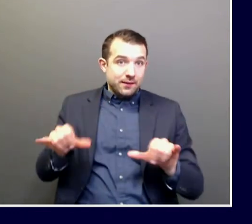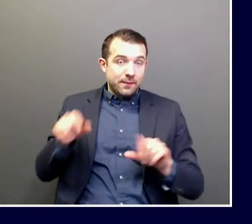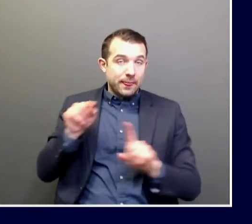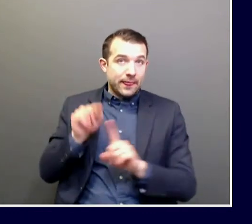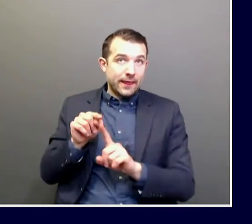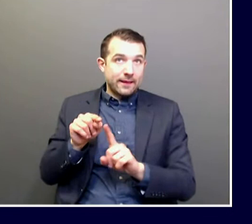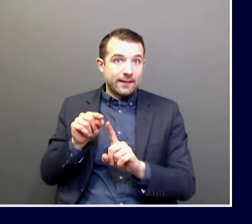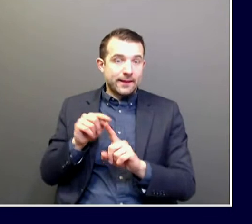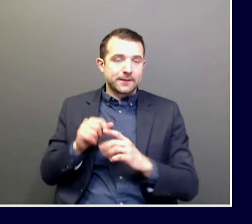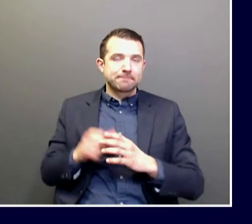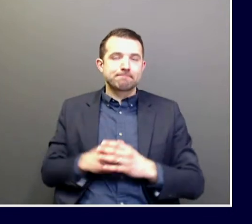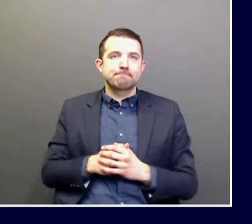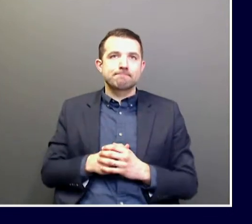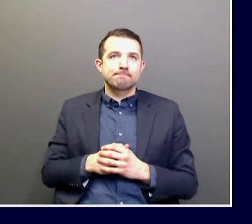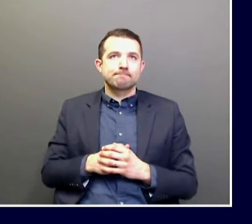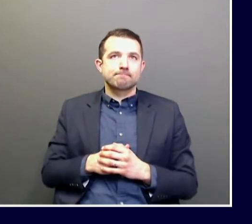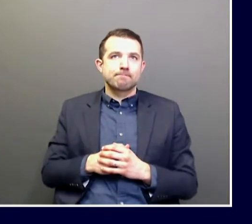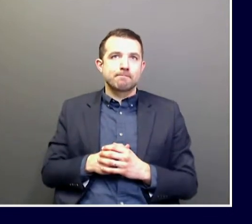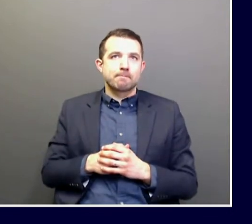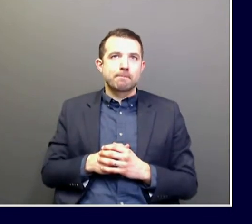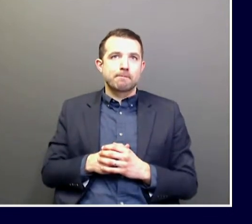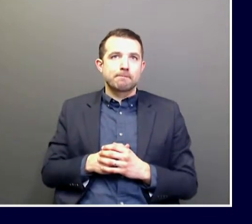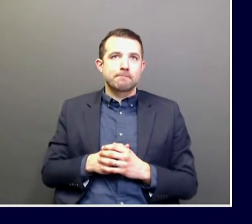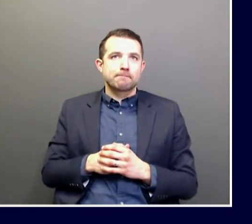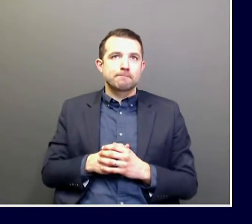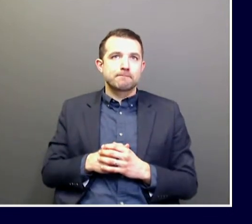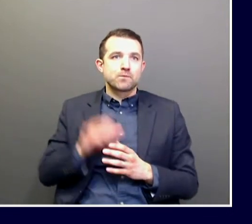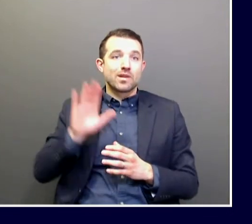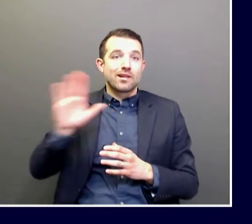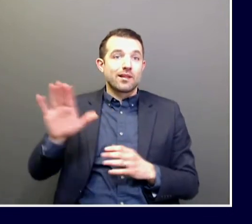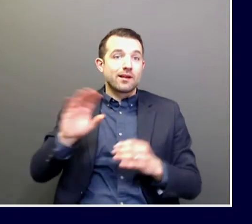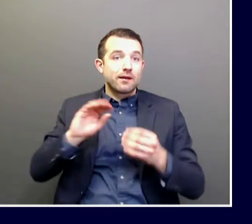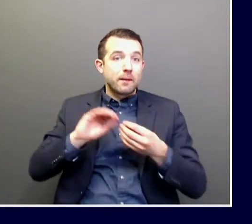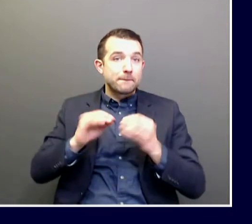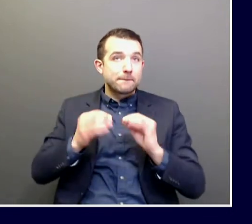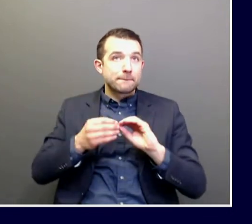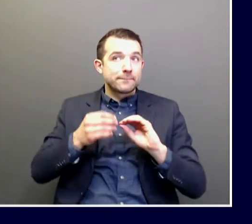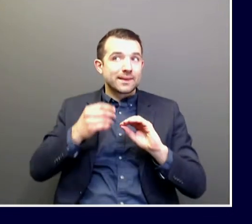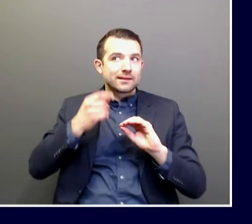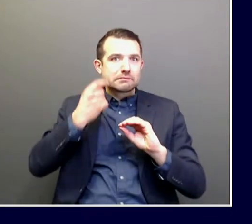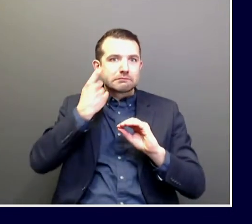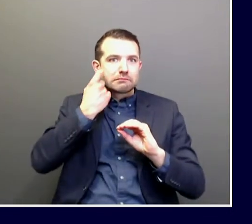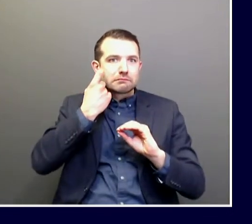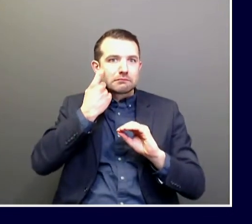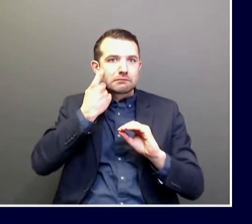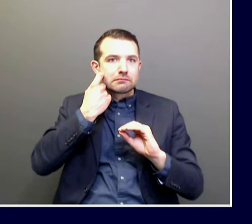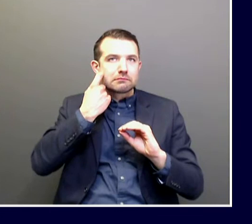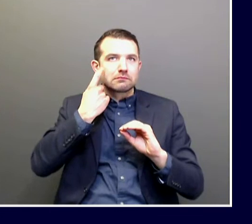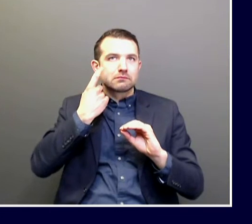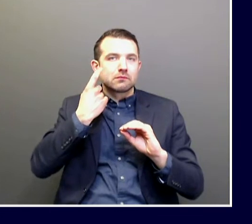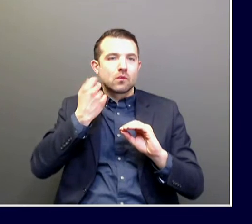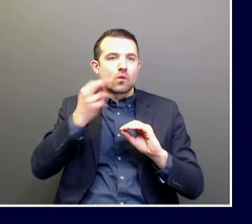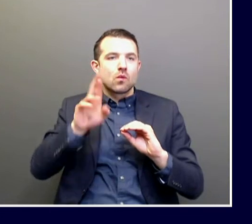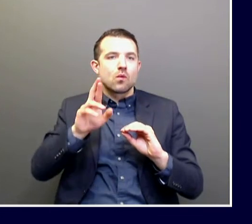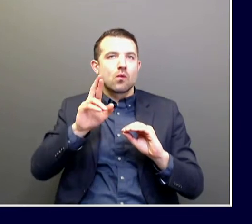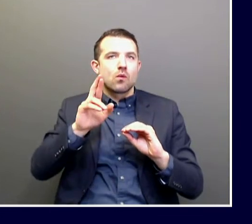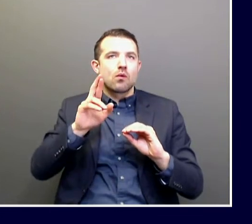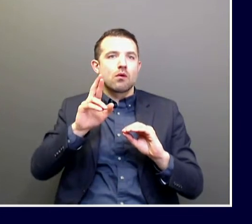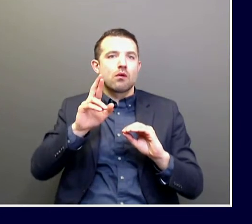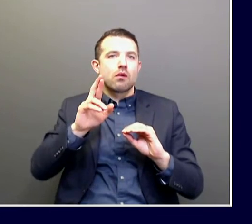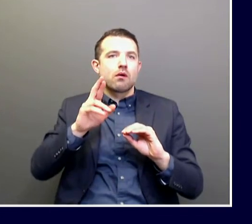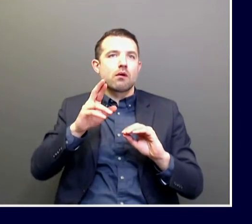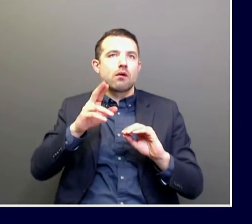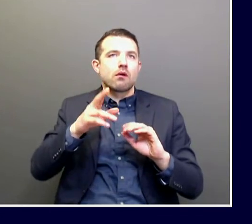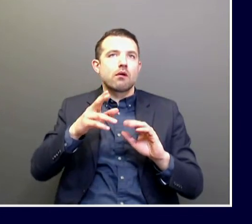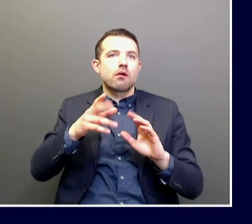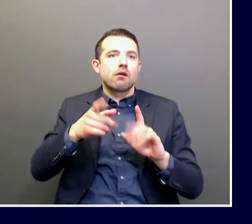reflected historically, or will we get like 20,000 cases dumped on one day, for instance? I'm